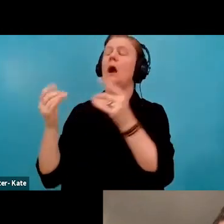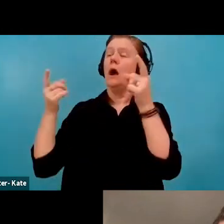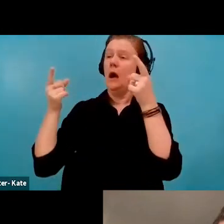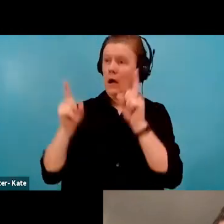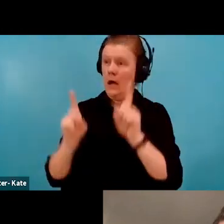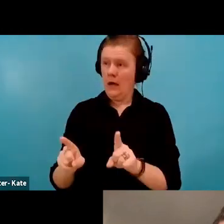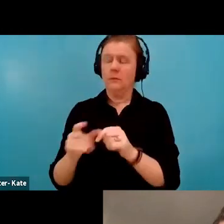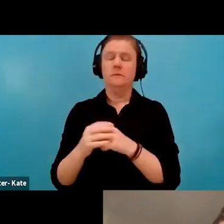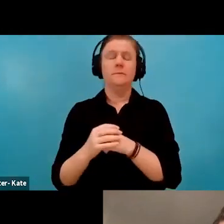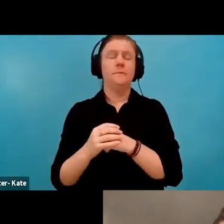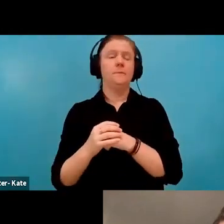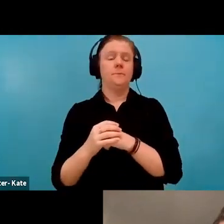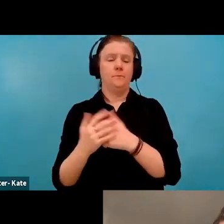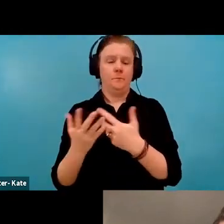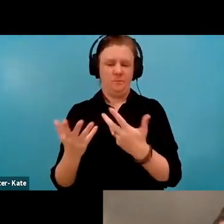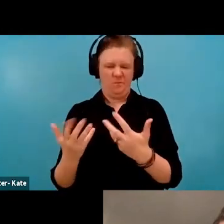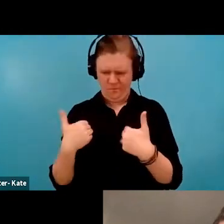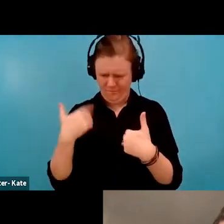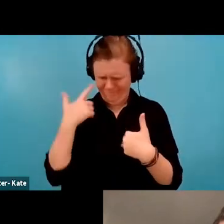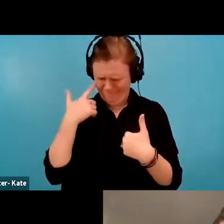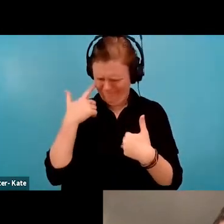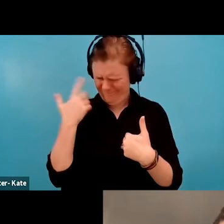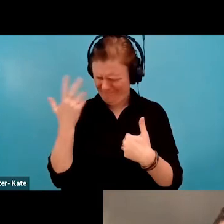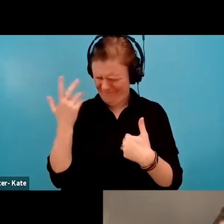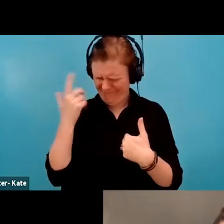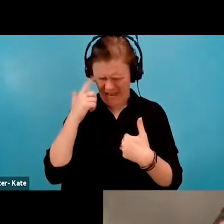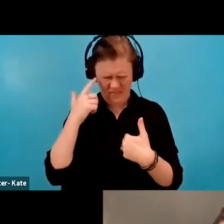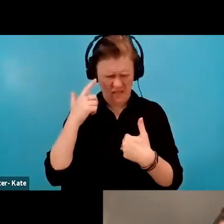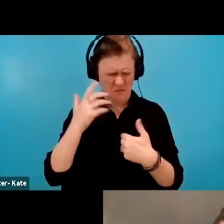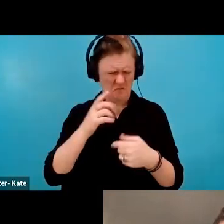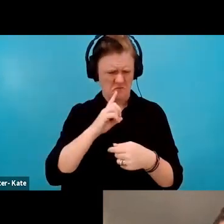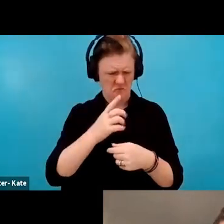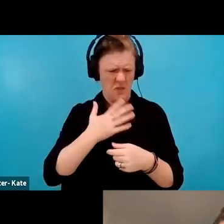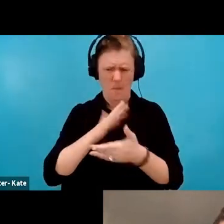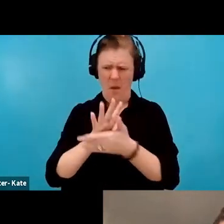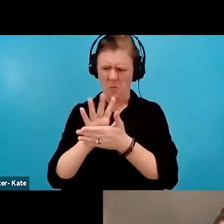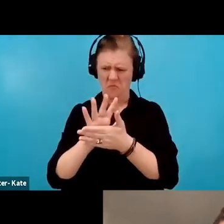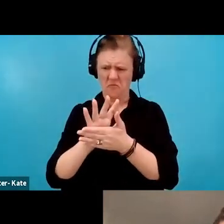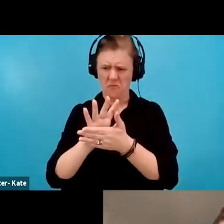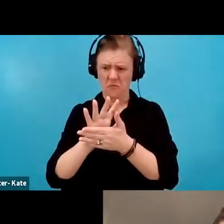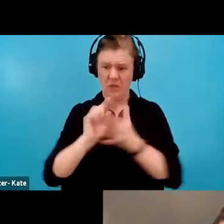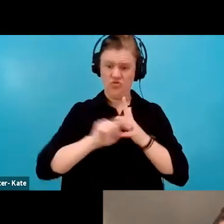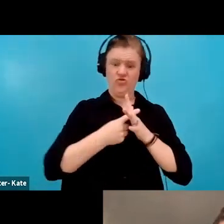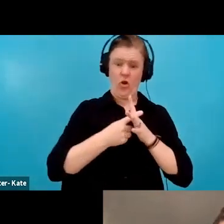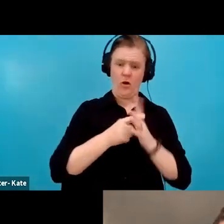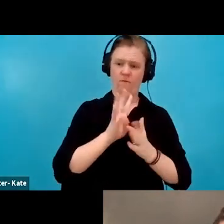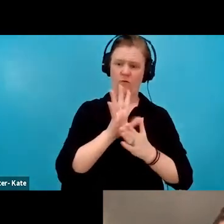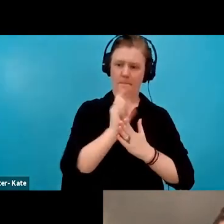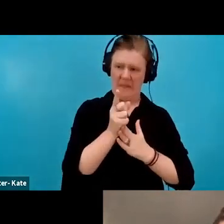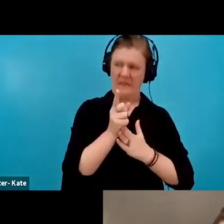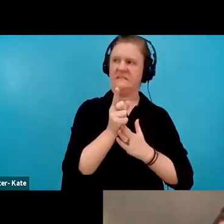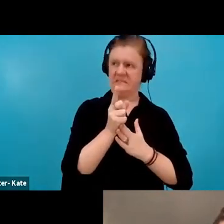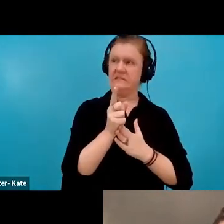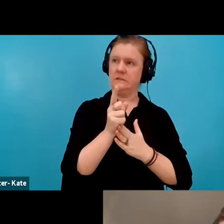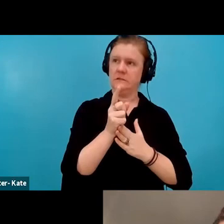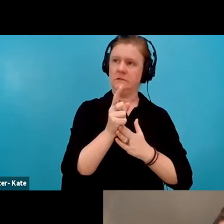I put together a, I don't know, this is probably 30, 45 minute version of this film. I went to a conference in Denver.